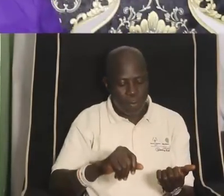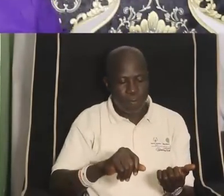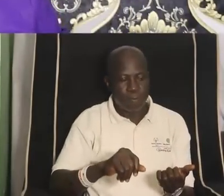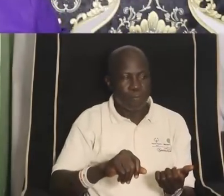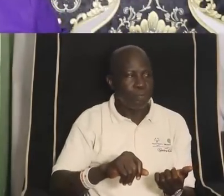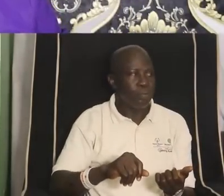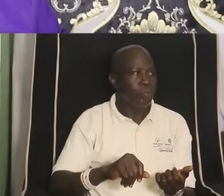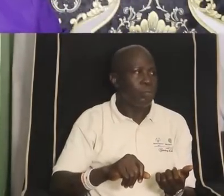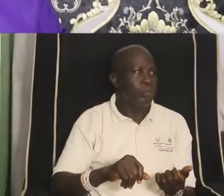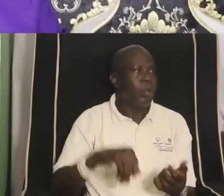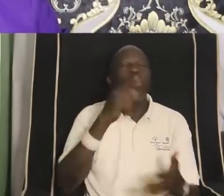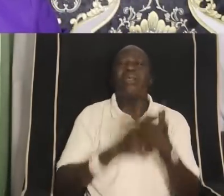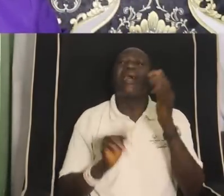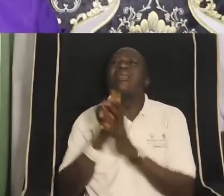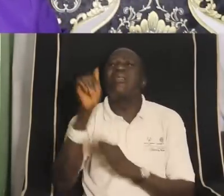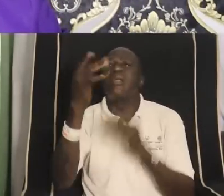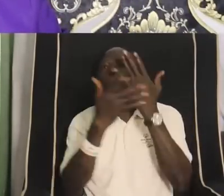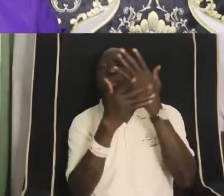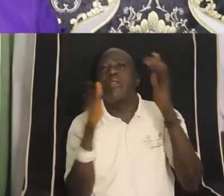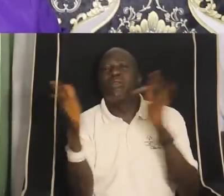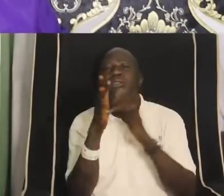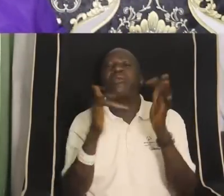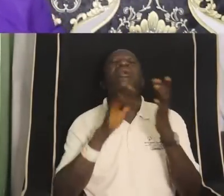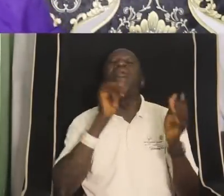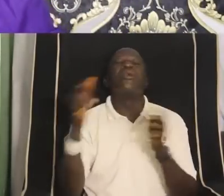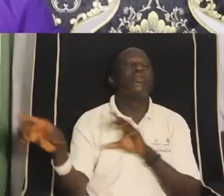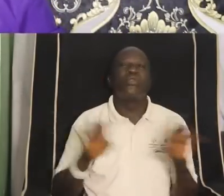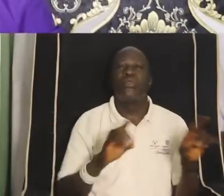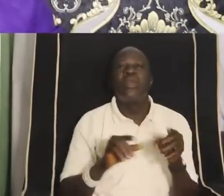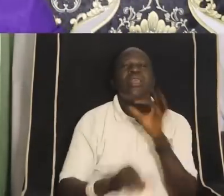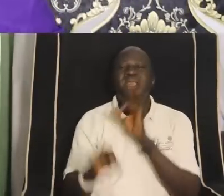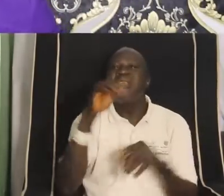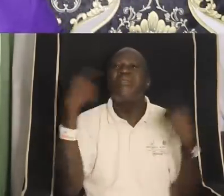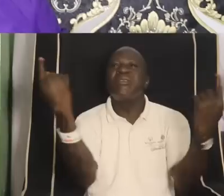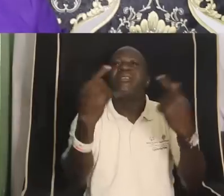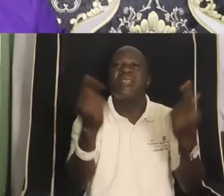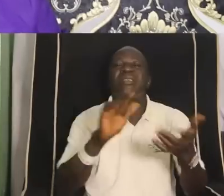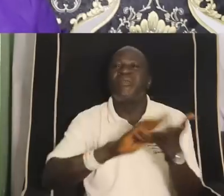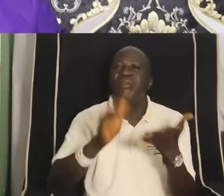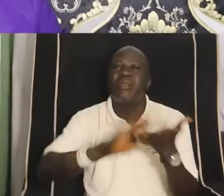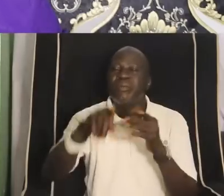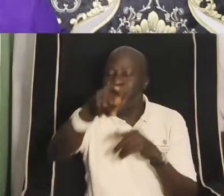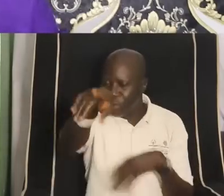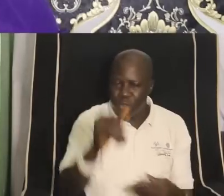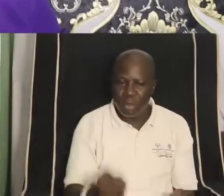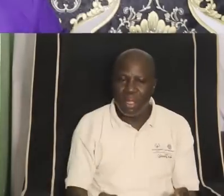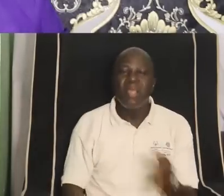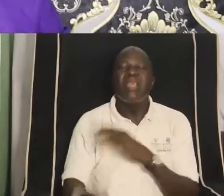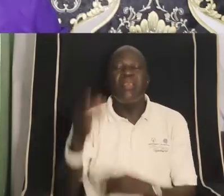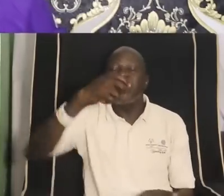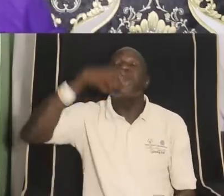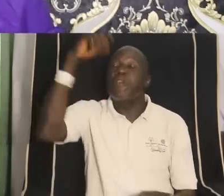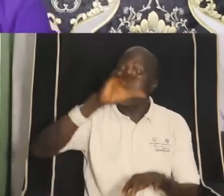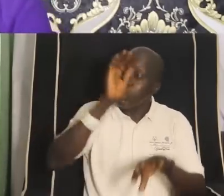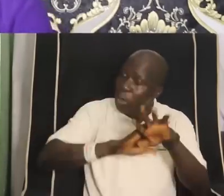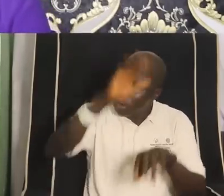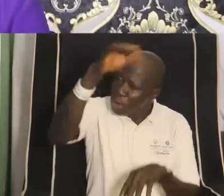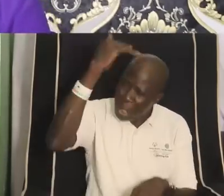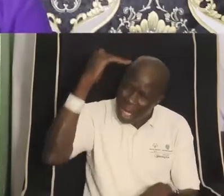Mo ronú kí lẹ̀jẹ̀ Jésù lè ṣe ná. Ọba àdẹ́sẹ̀ o lè dárí bí o. Gbégùn ń bẹ lórí rẹ̀ o lè mú